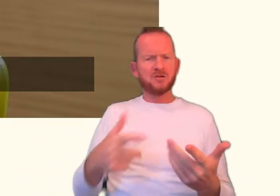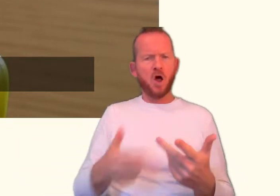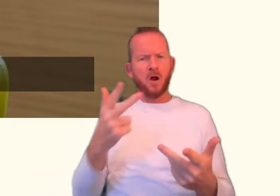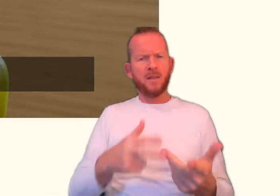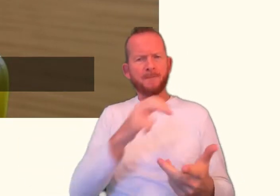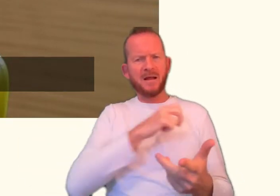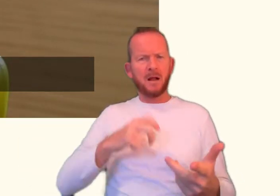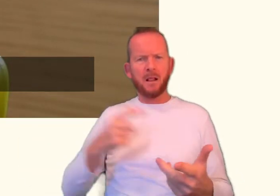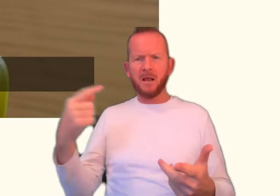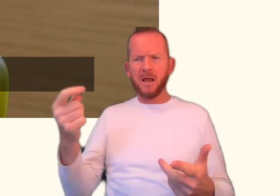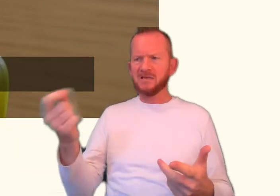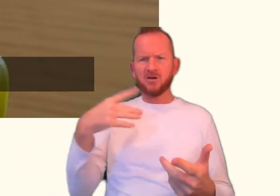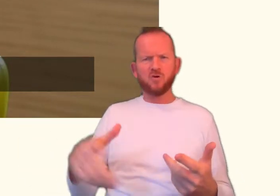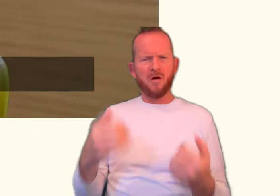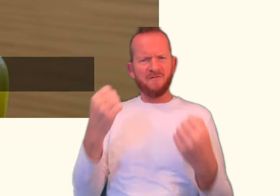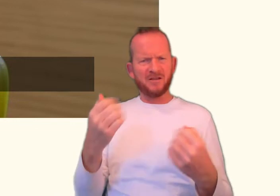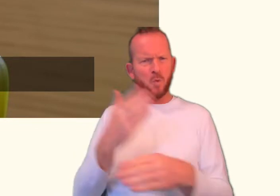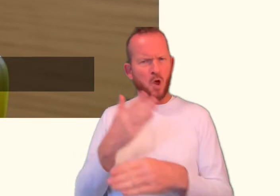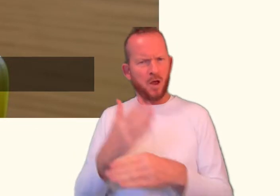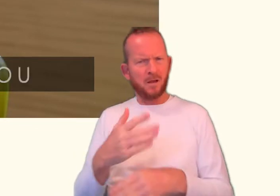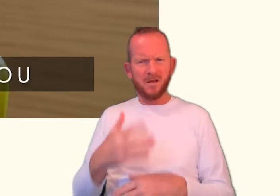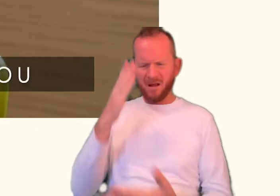work. We couldn't believe it. I looked